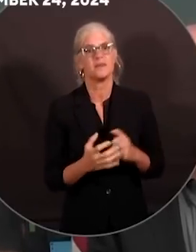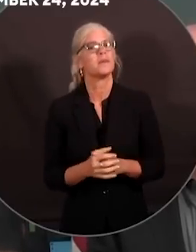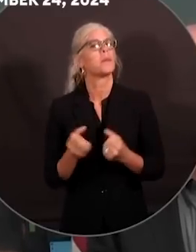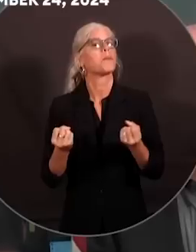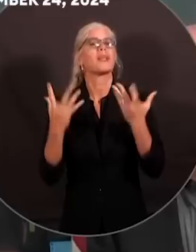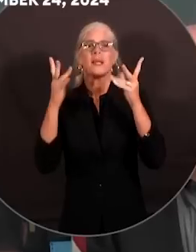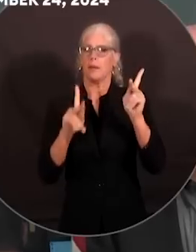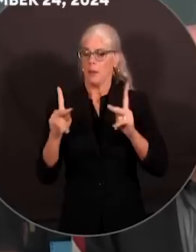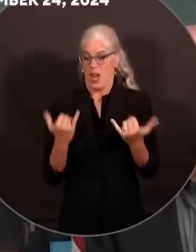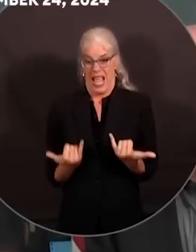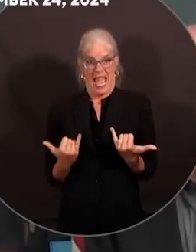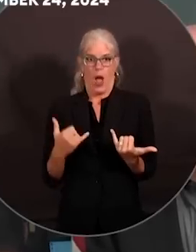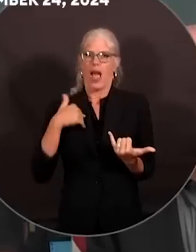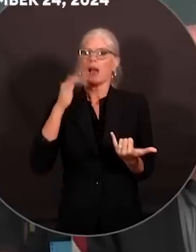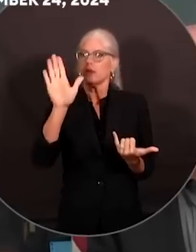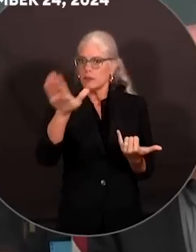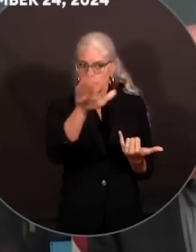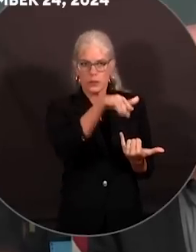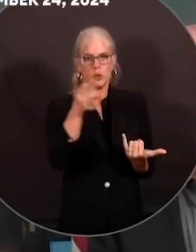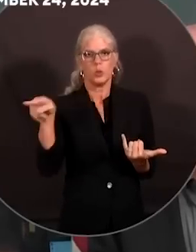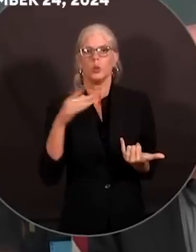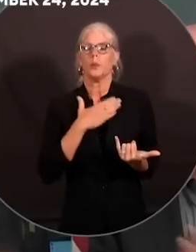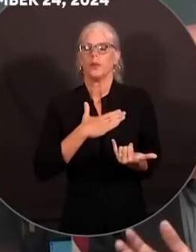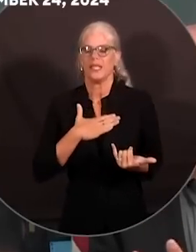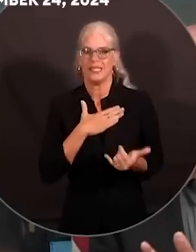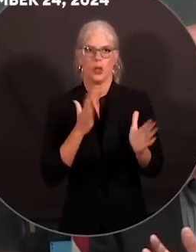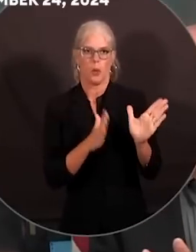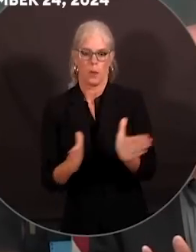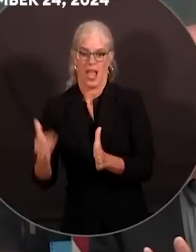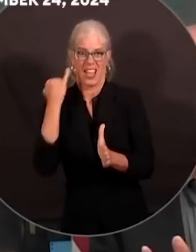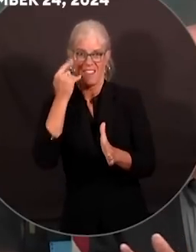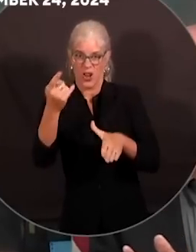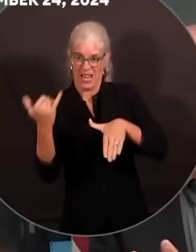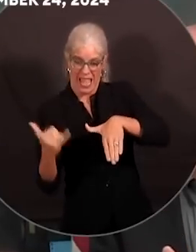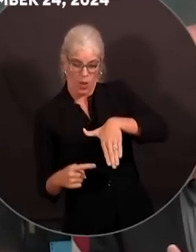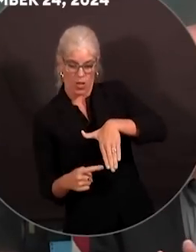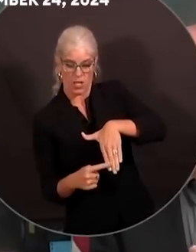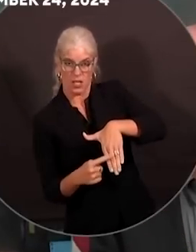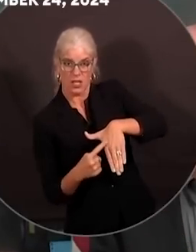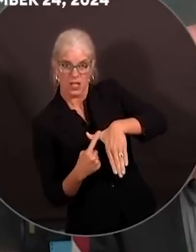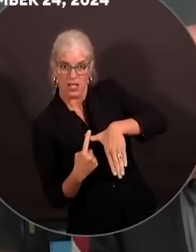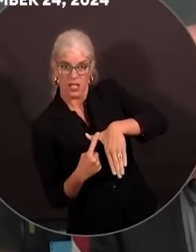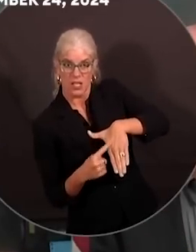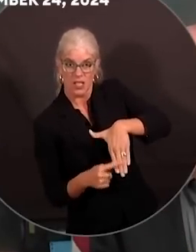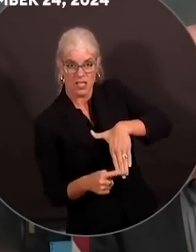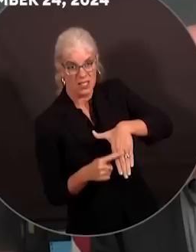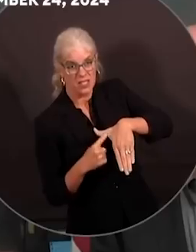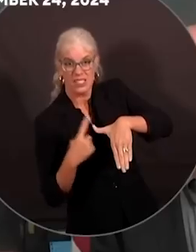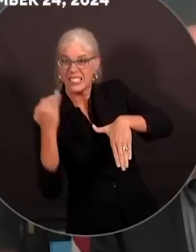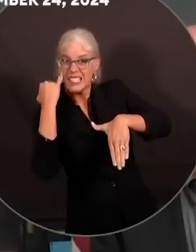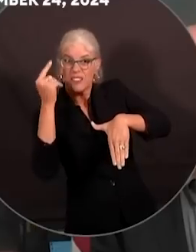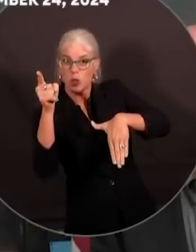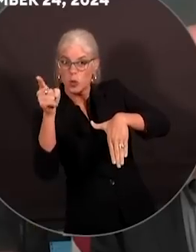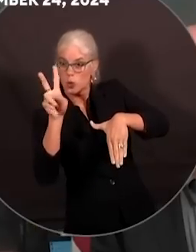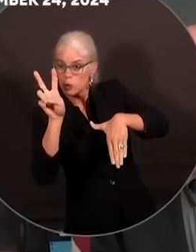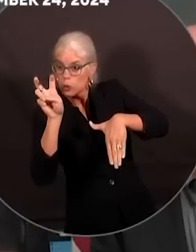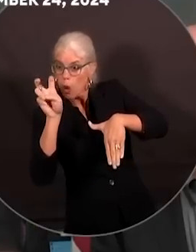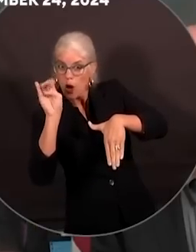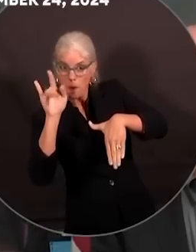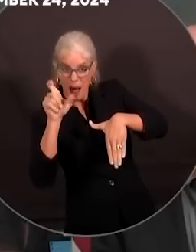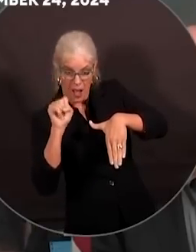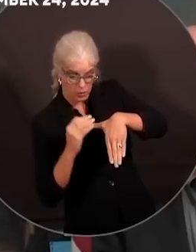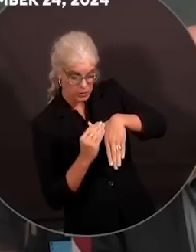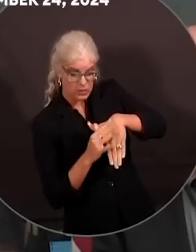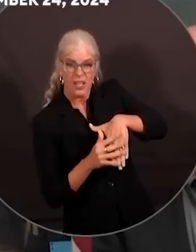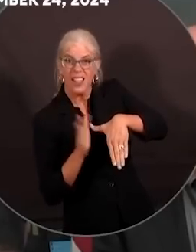are in the path of this storm within probably 200 miles of it, there's going to be some strong winds. You're going